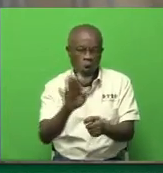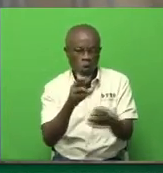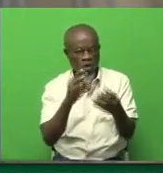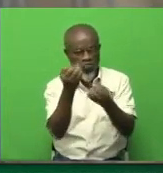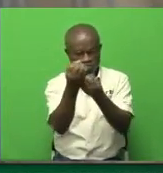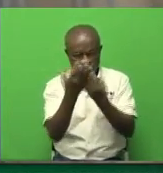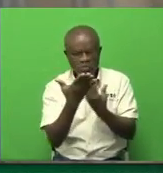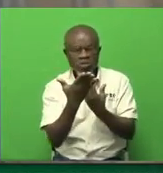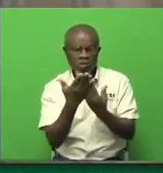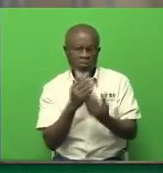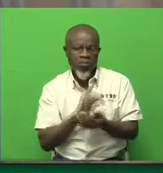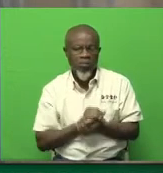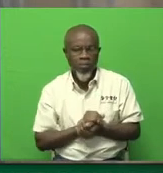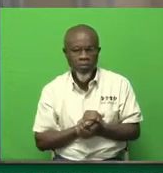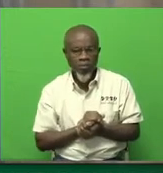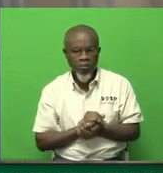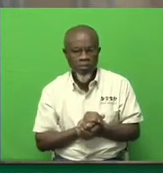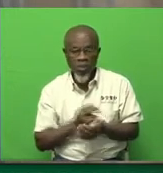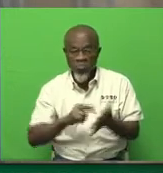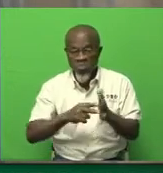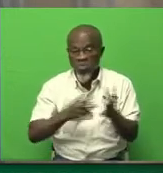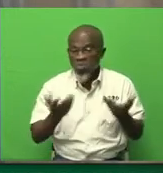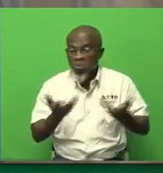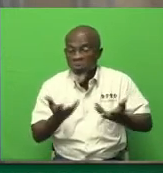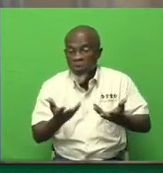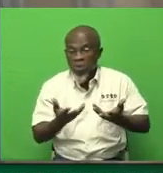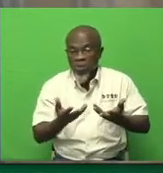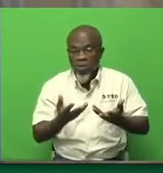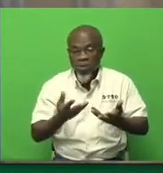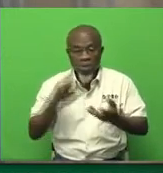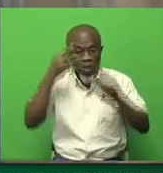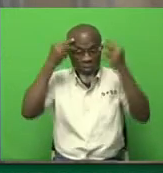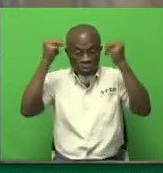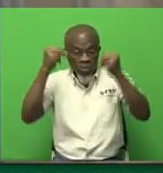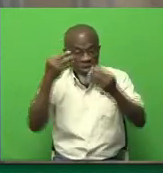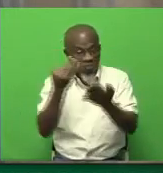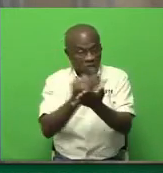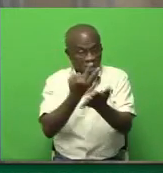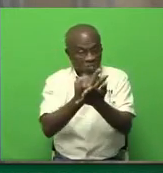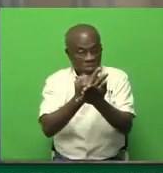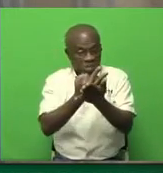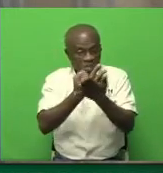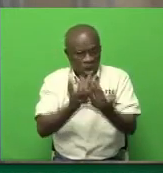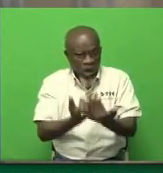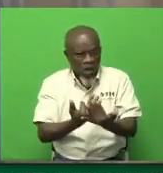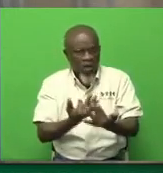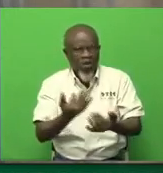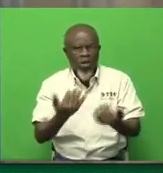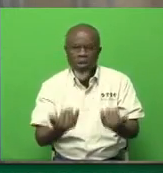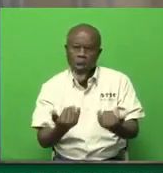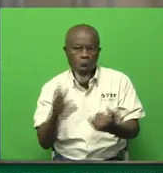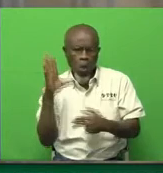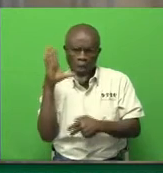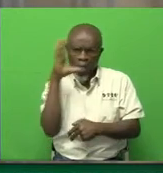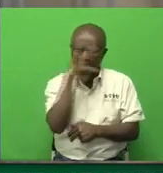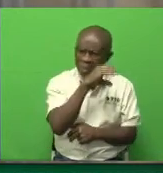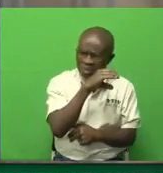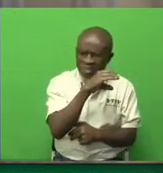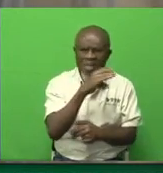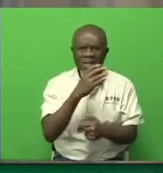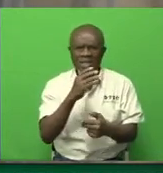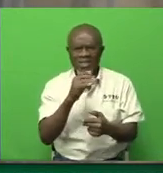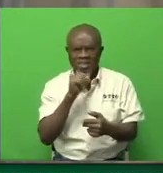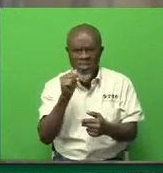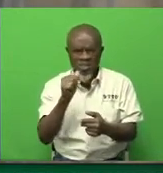what it means is that the Minister of Finance has placed a guesstimate on the public record not an estimate of